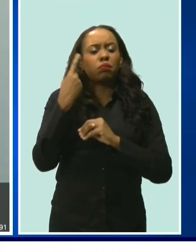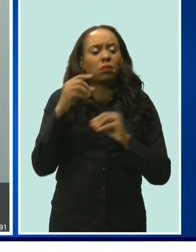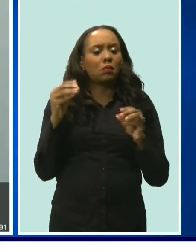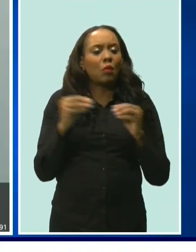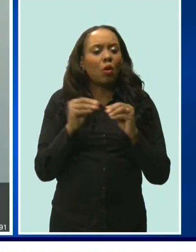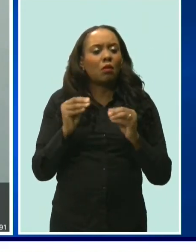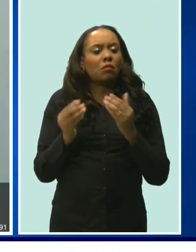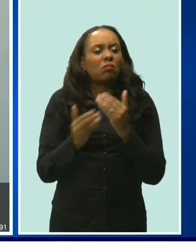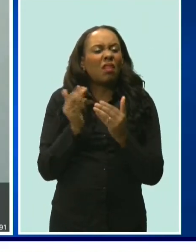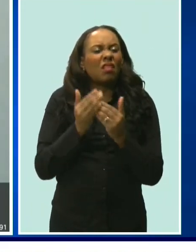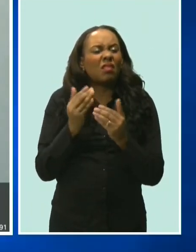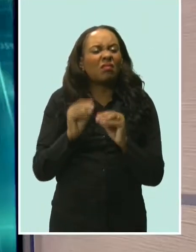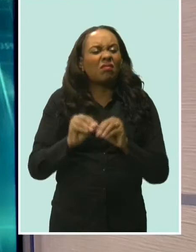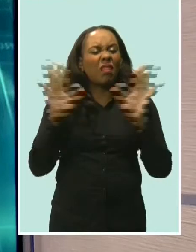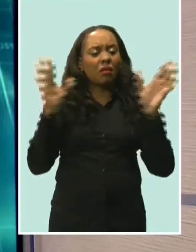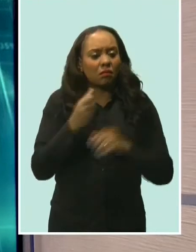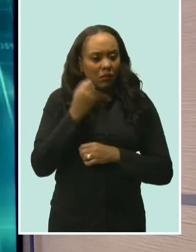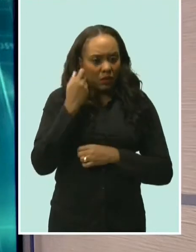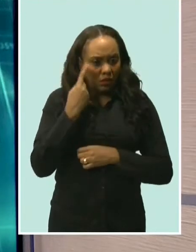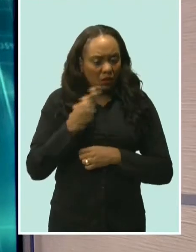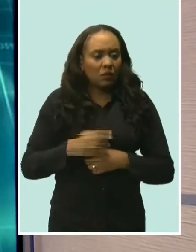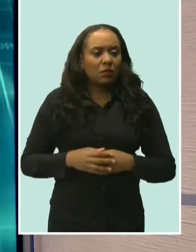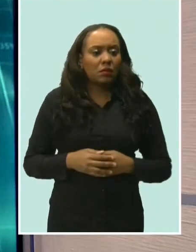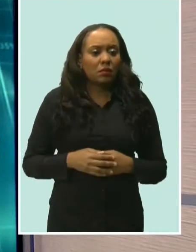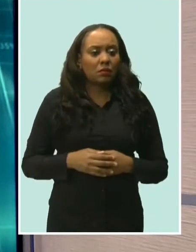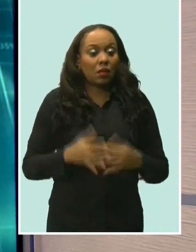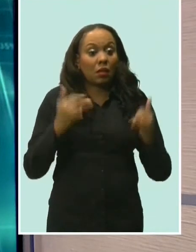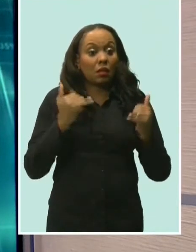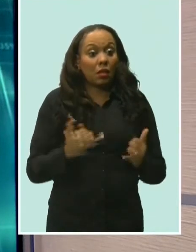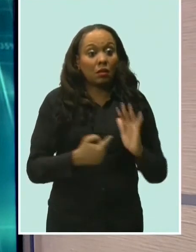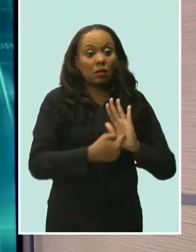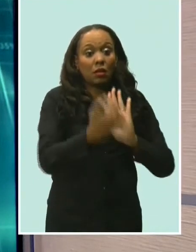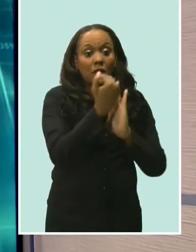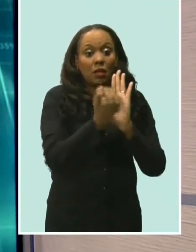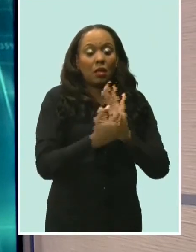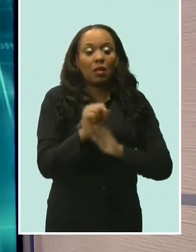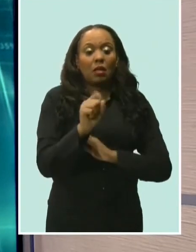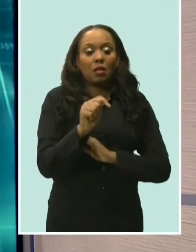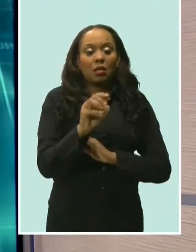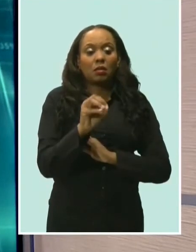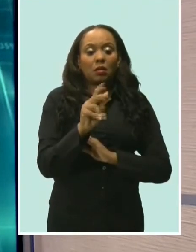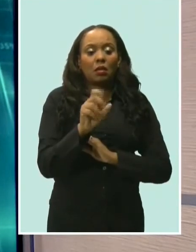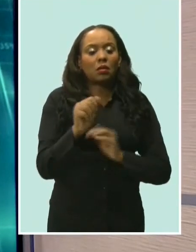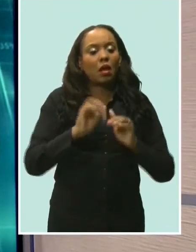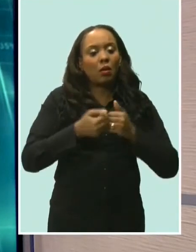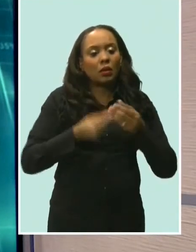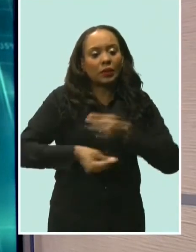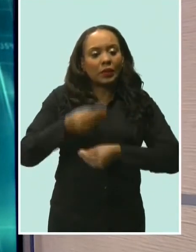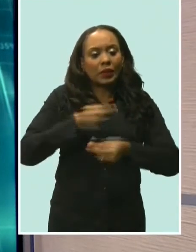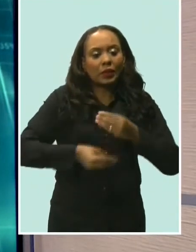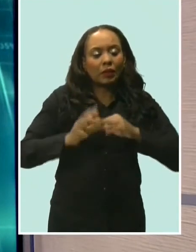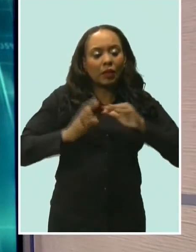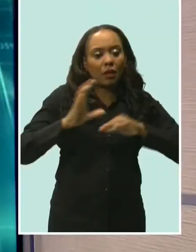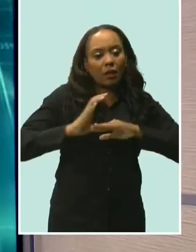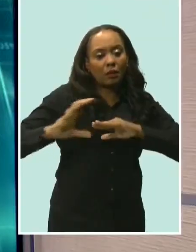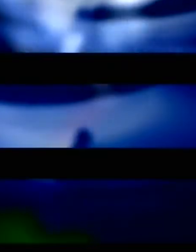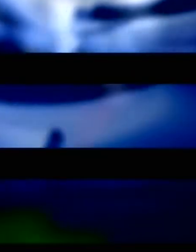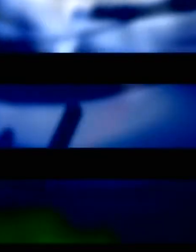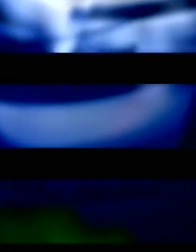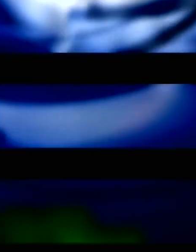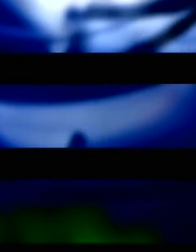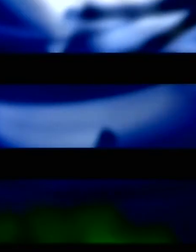easier to read. Time now to take a look at how stocks traded on selected exchanges across the region.